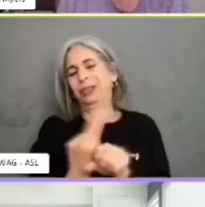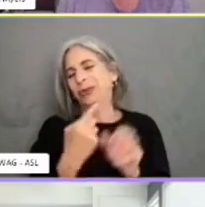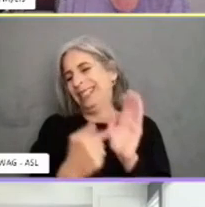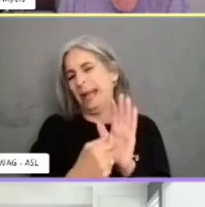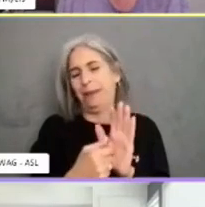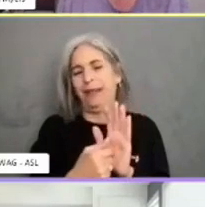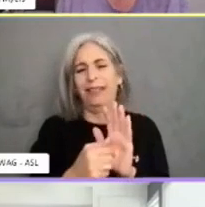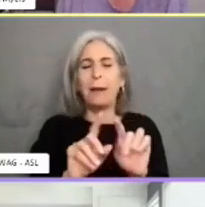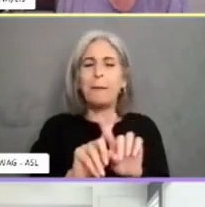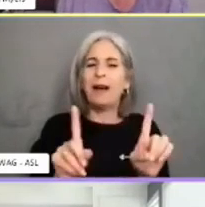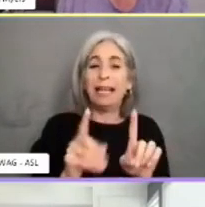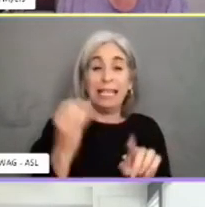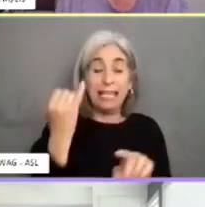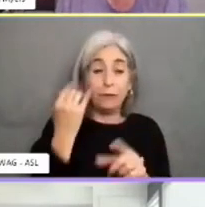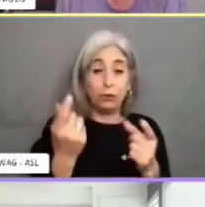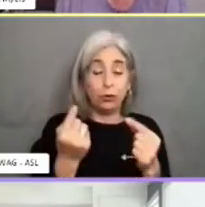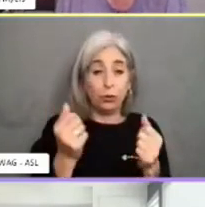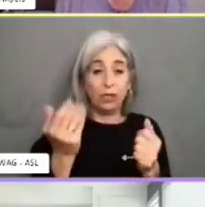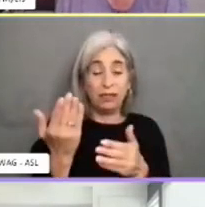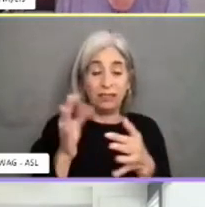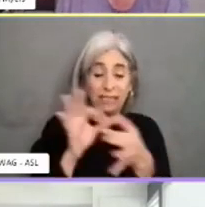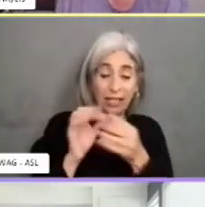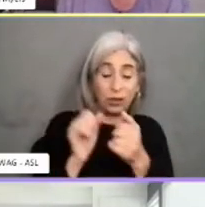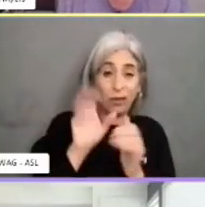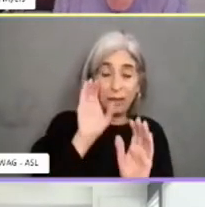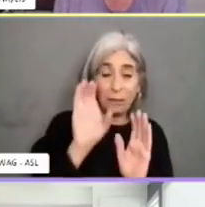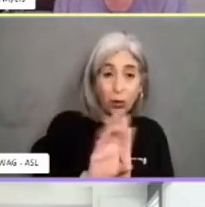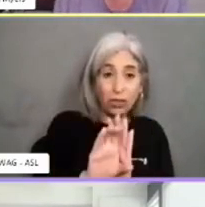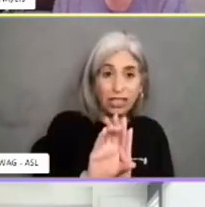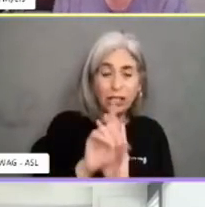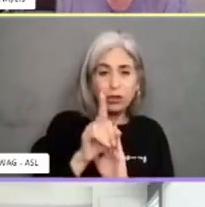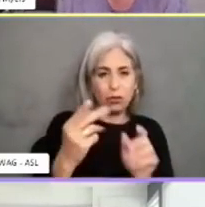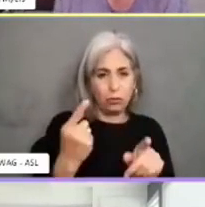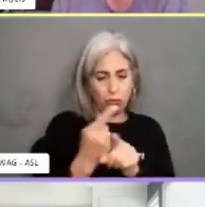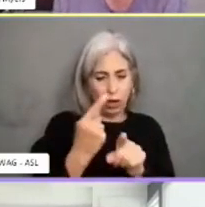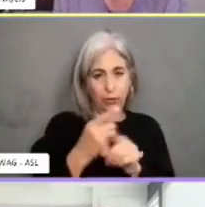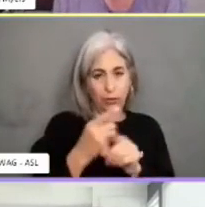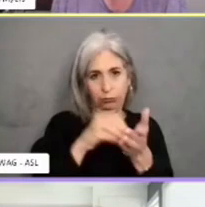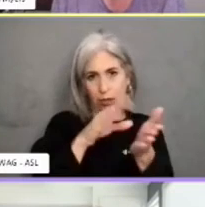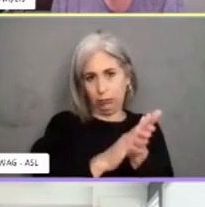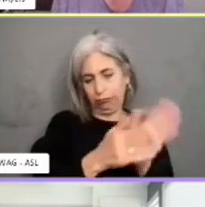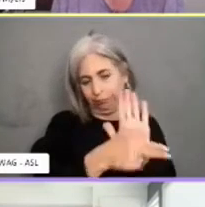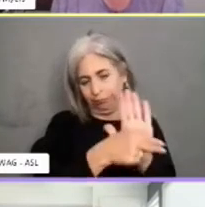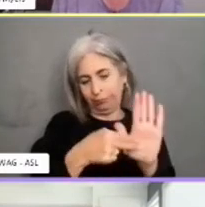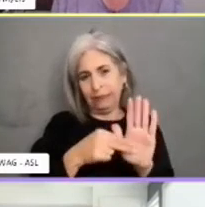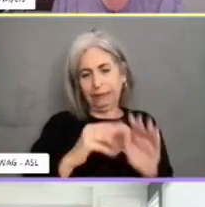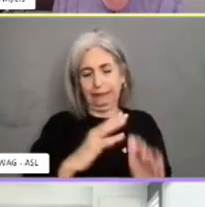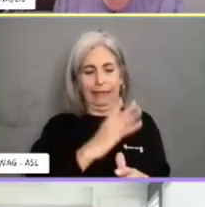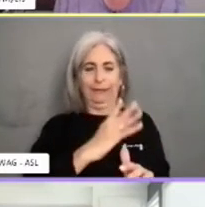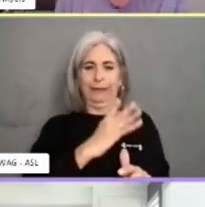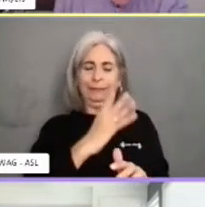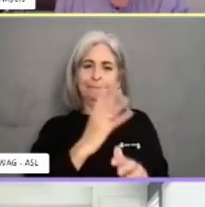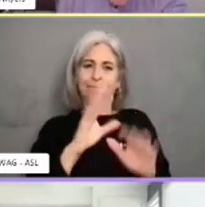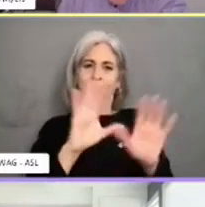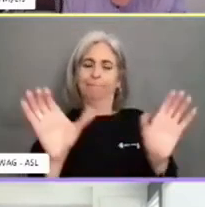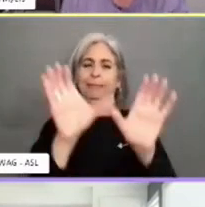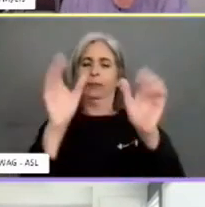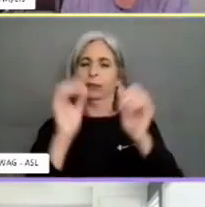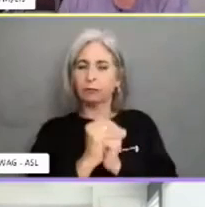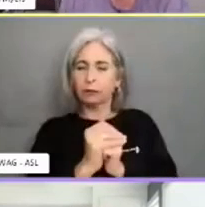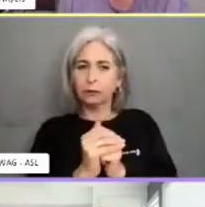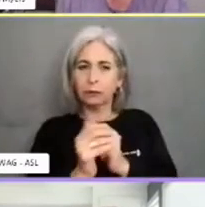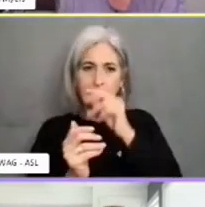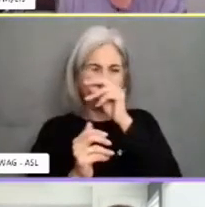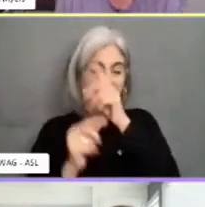sure if you're doing anything with like emojis and that sort, you're properly marking them as decorative and stuff like that. But just to show that in